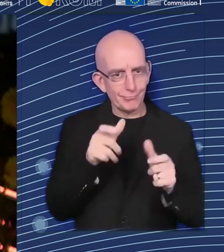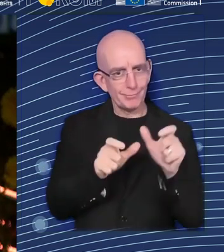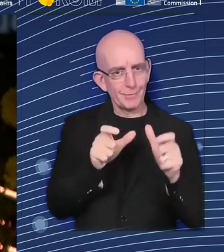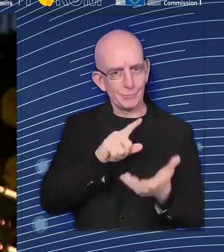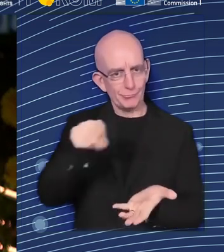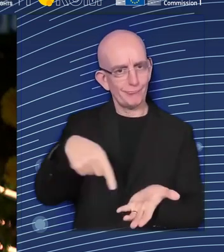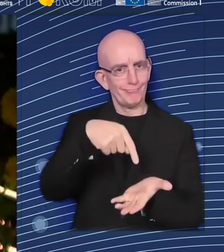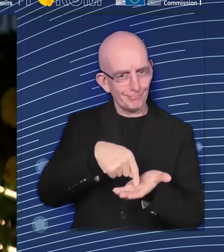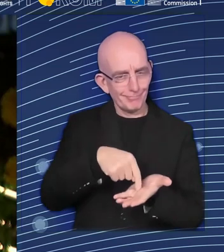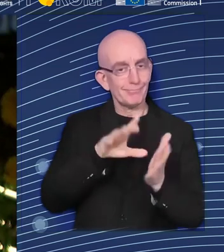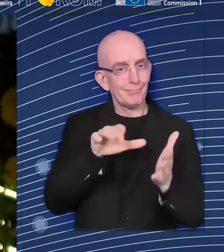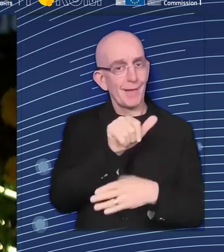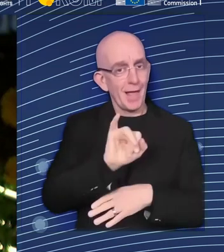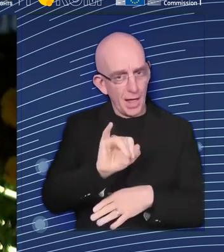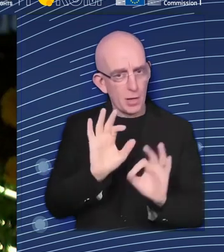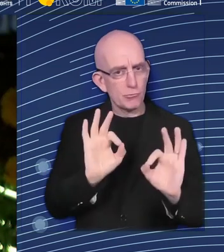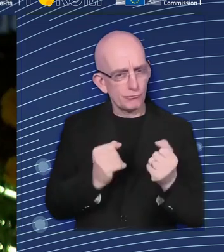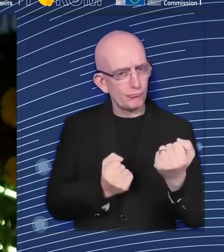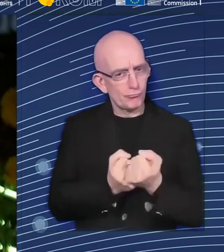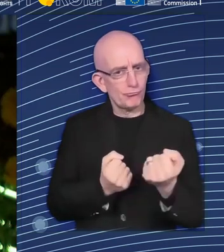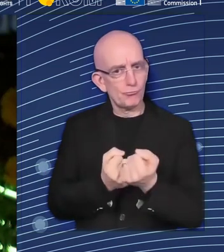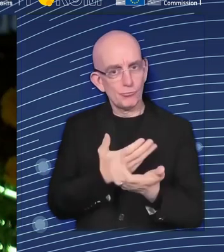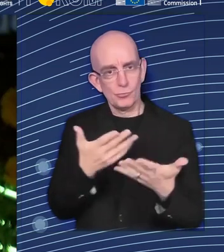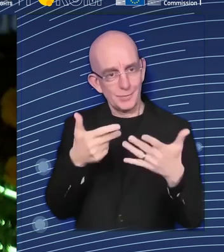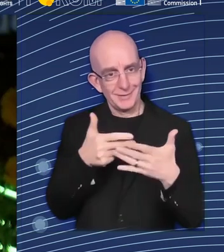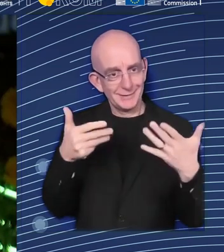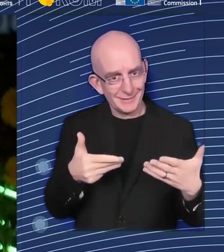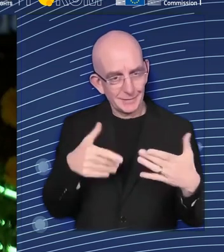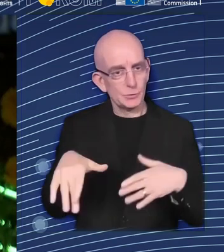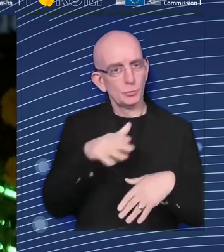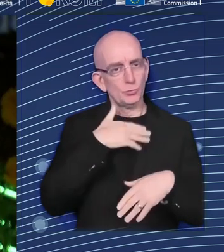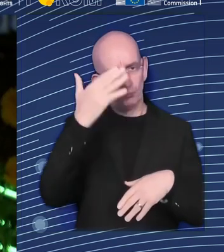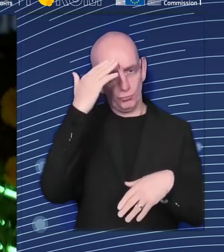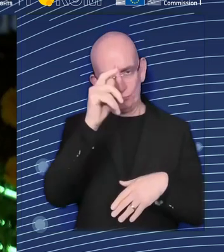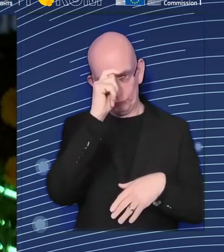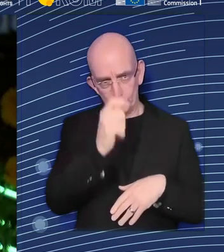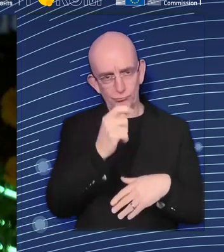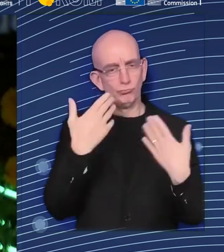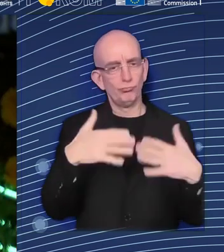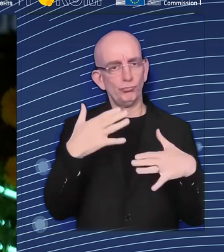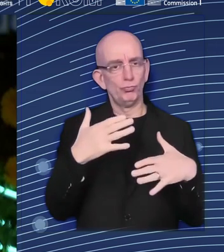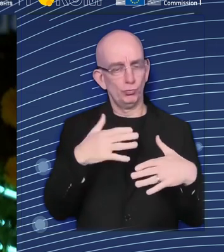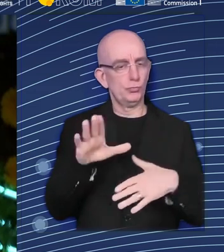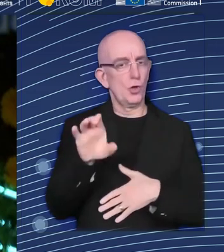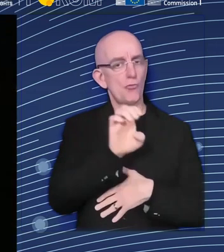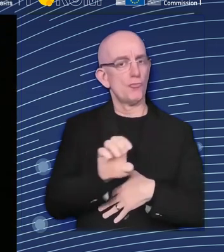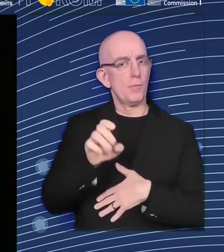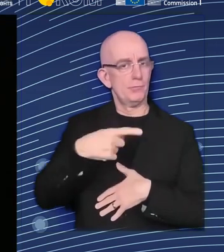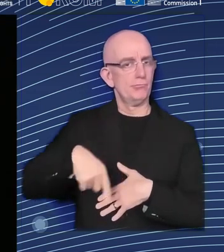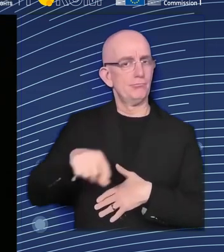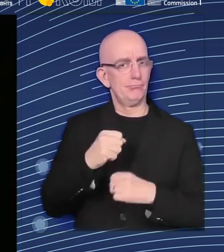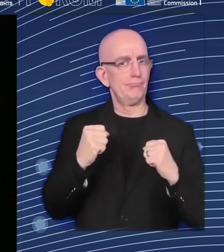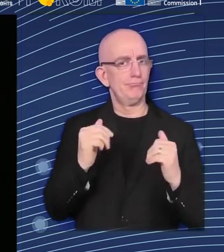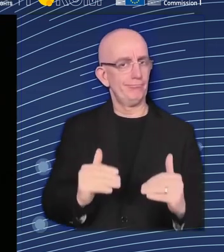remained important, which artificial intelligence will unlikely be able to substitute. This